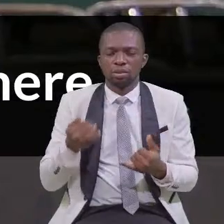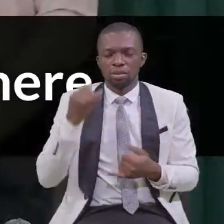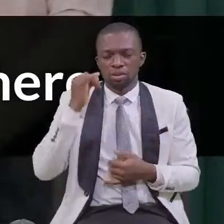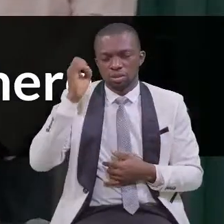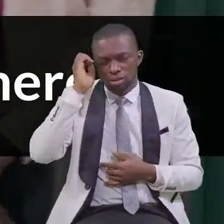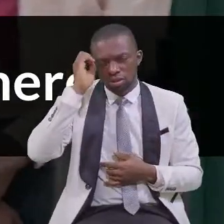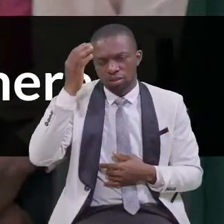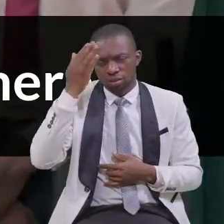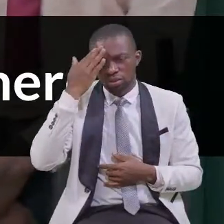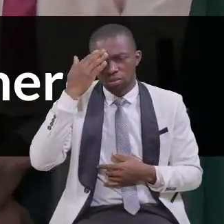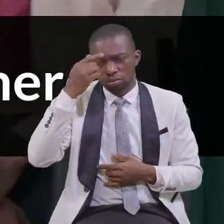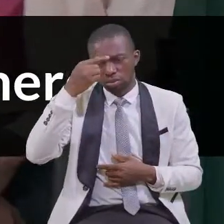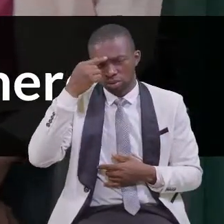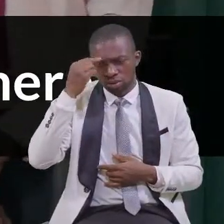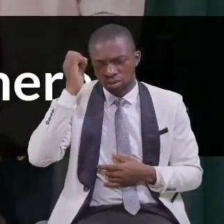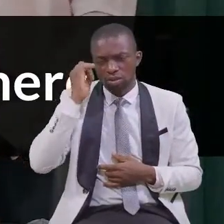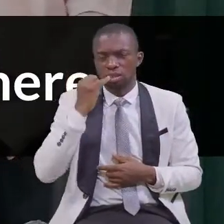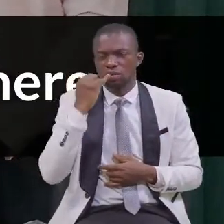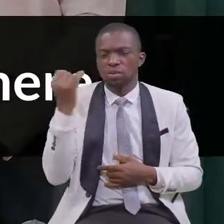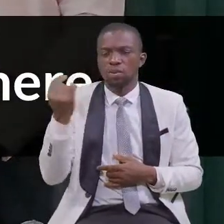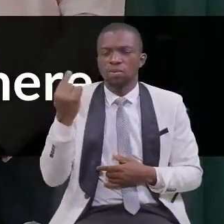Because he's already